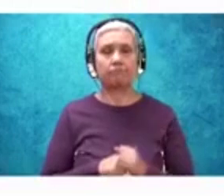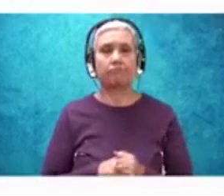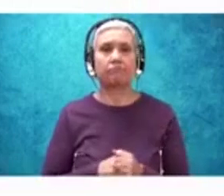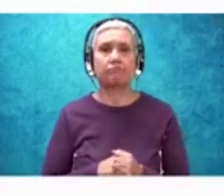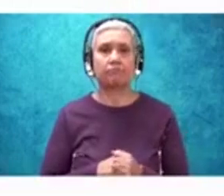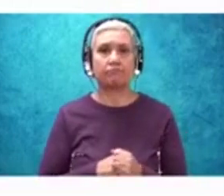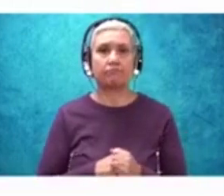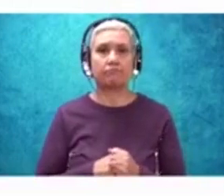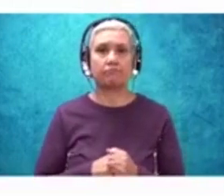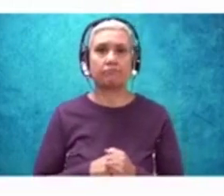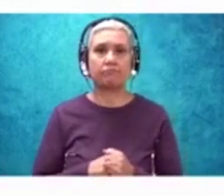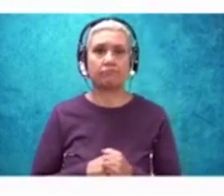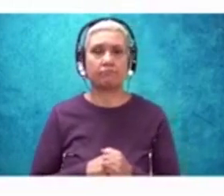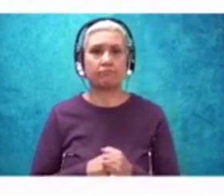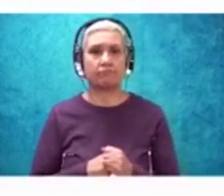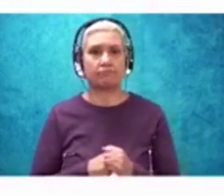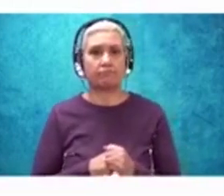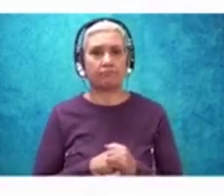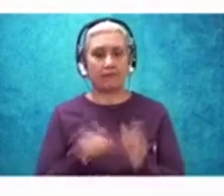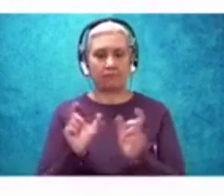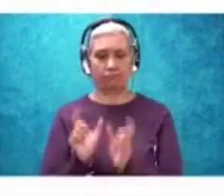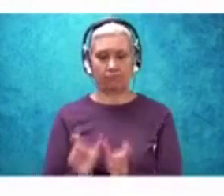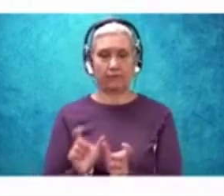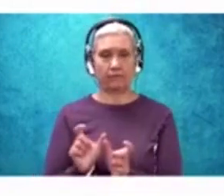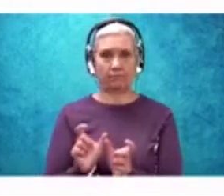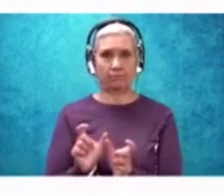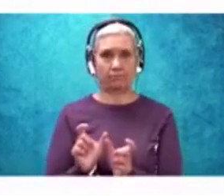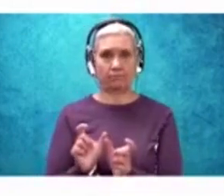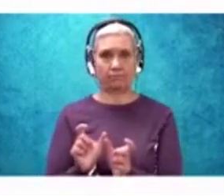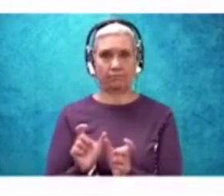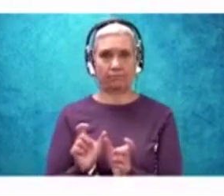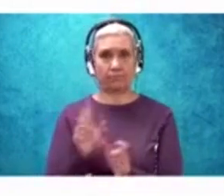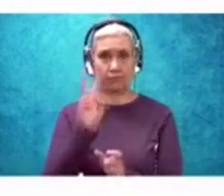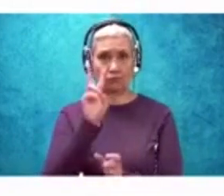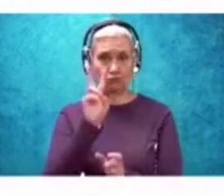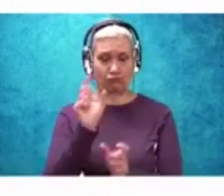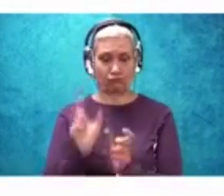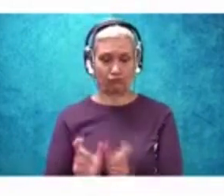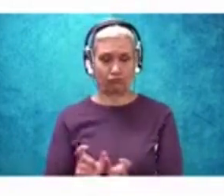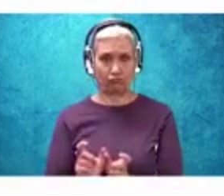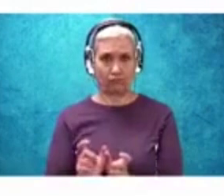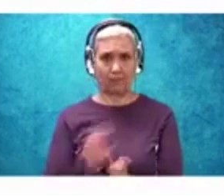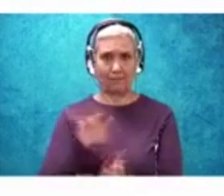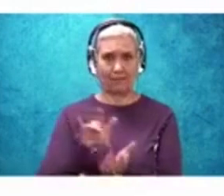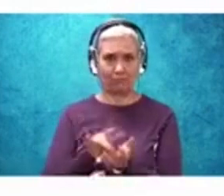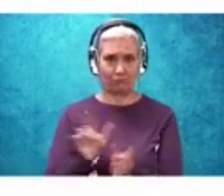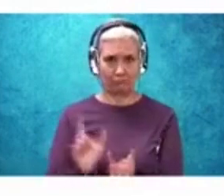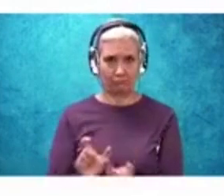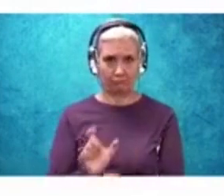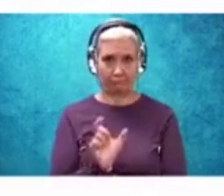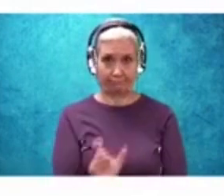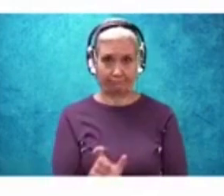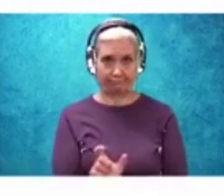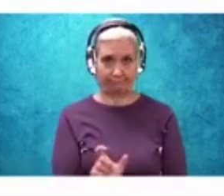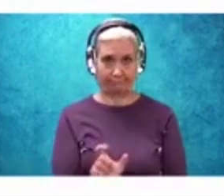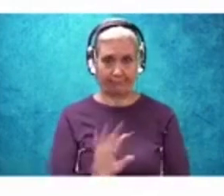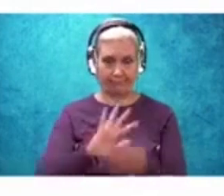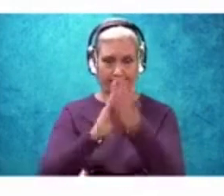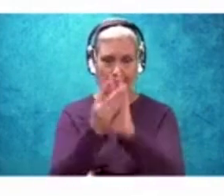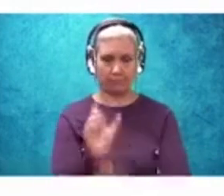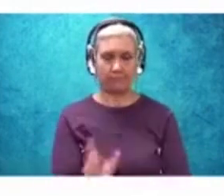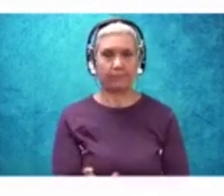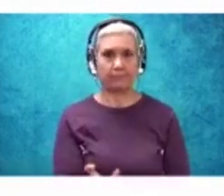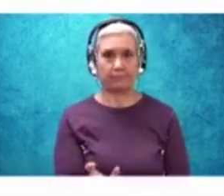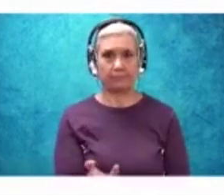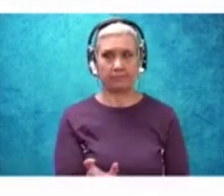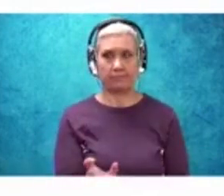two is equal to that middle term. And we've also noticed that the product